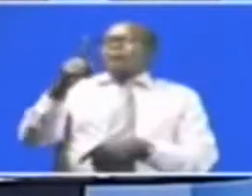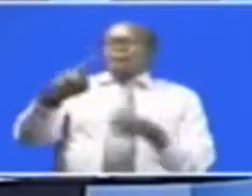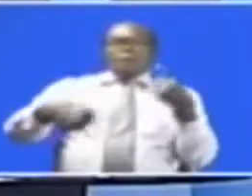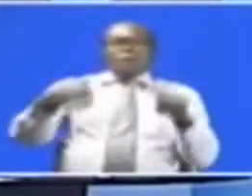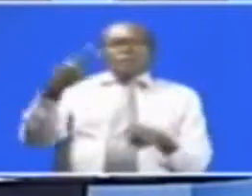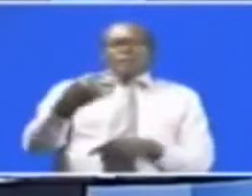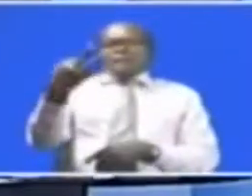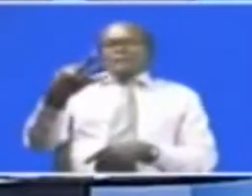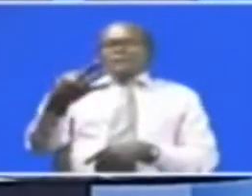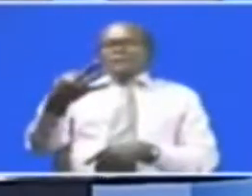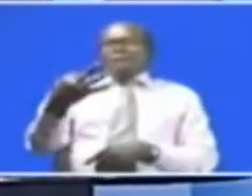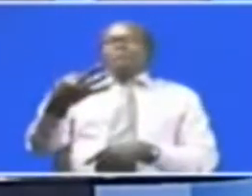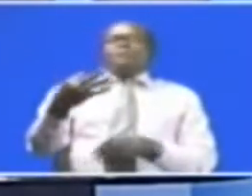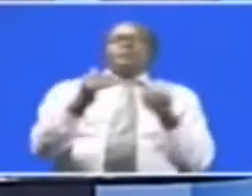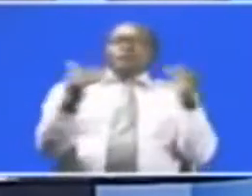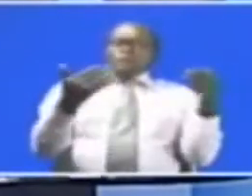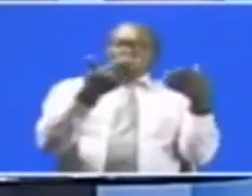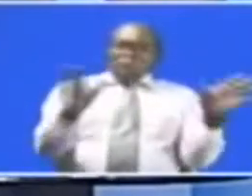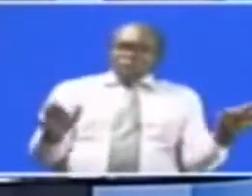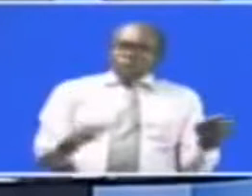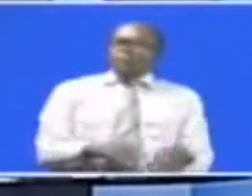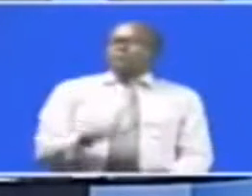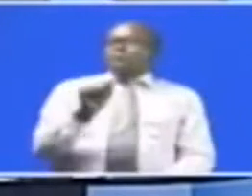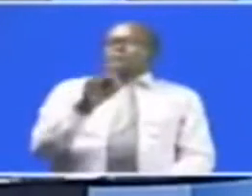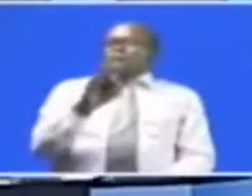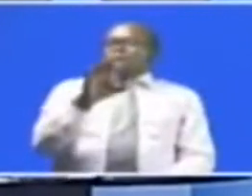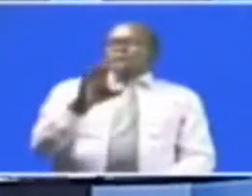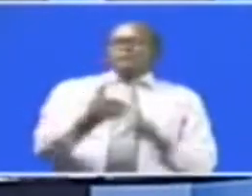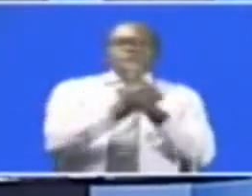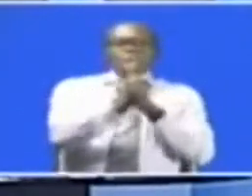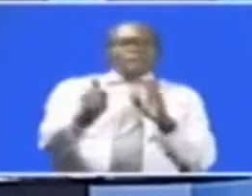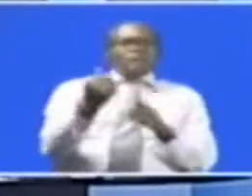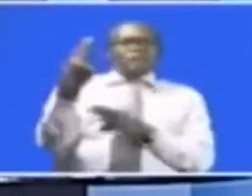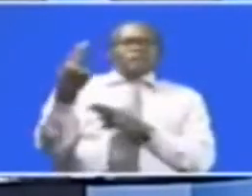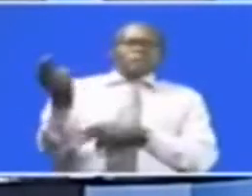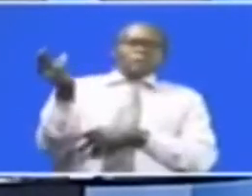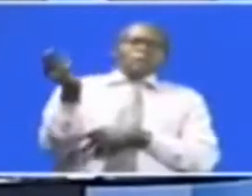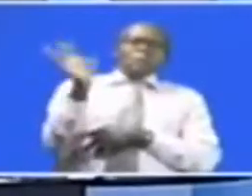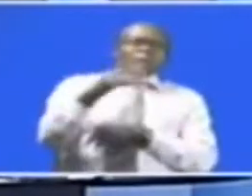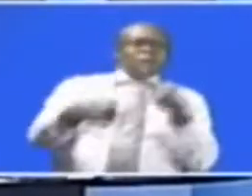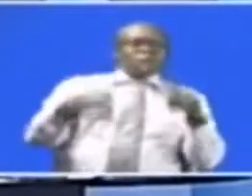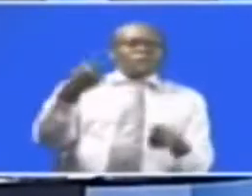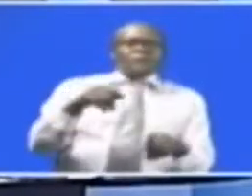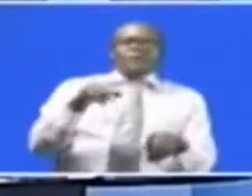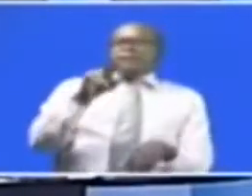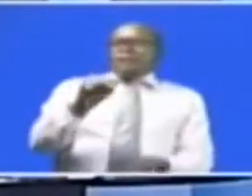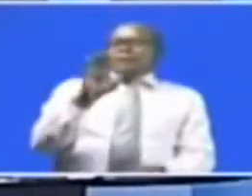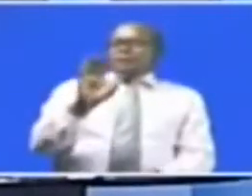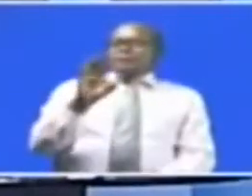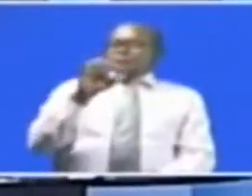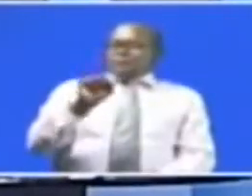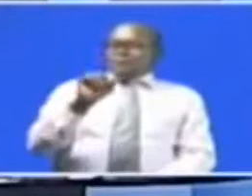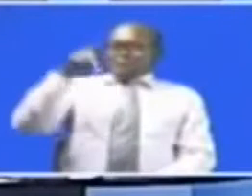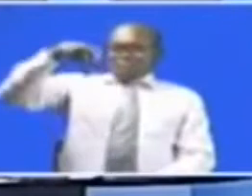having only one win, three draws and a loss in the last five matches, FC Talanta hopes to bounce back to winning ways in the National Super League when they